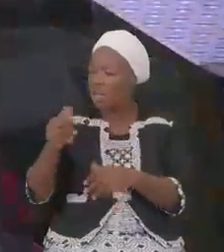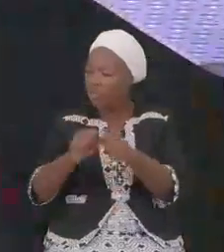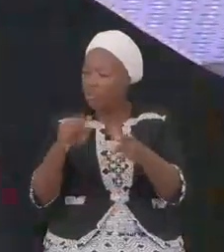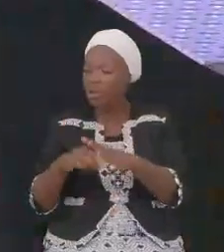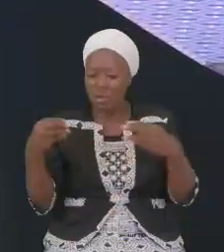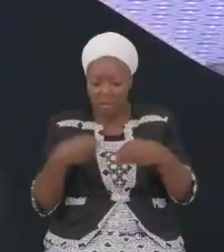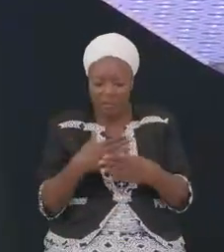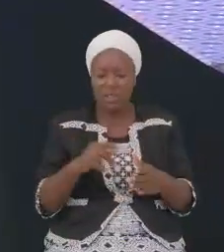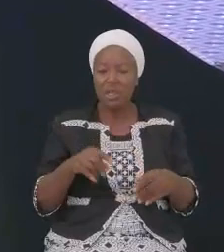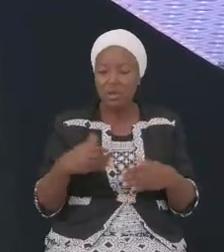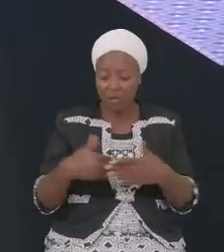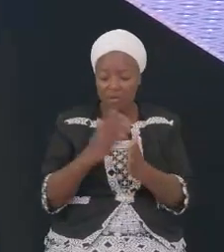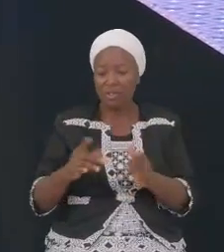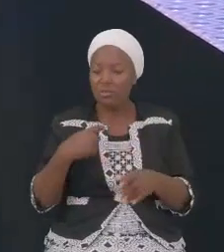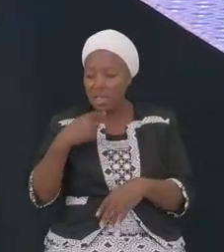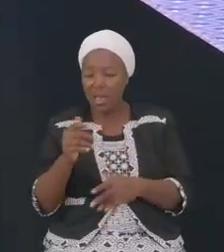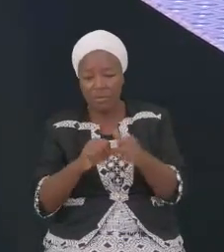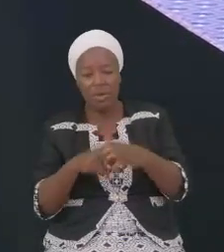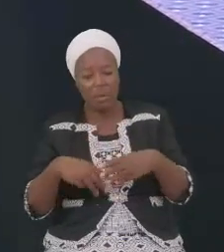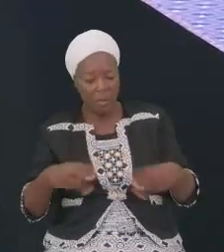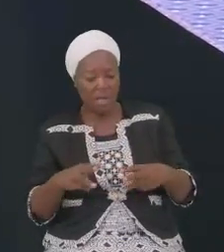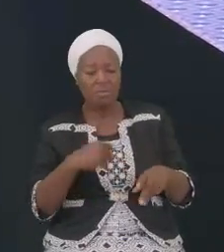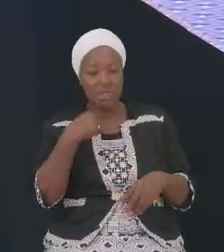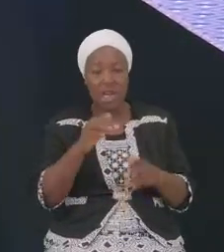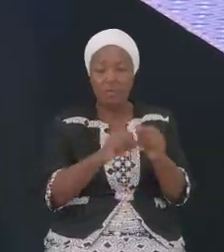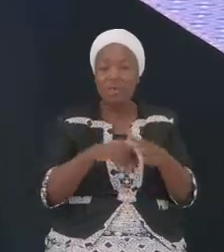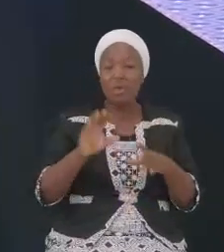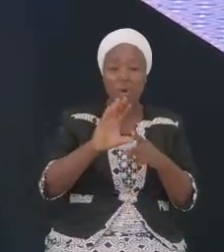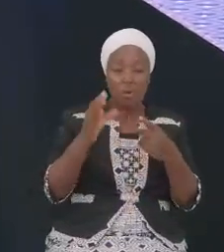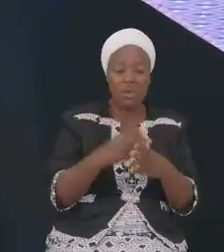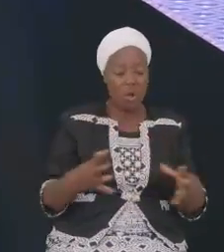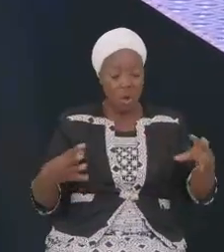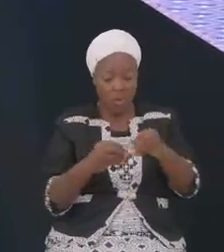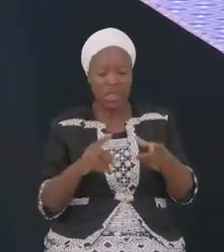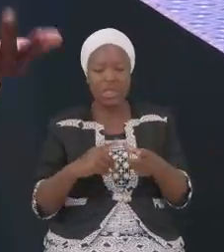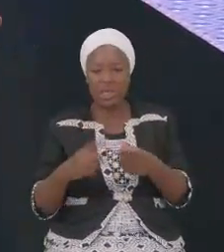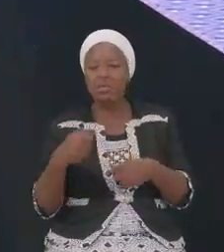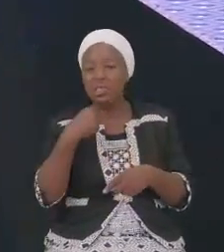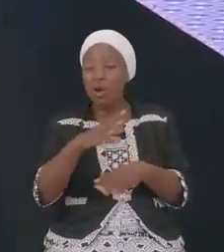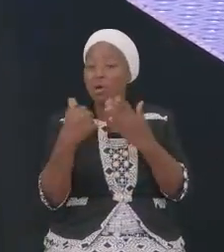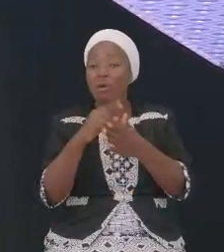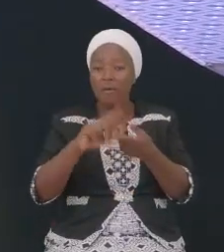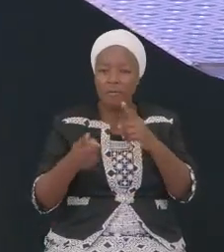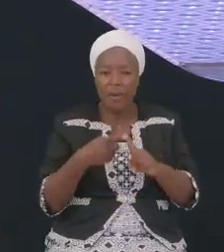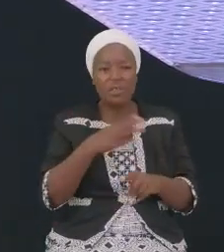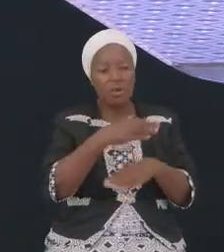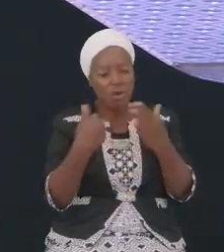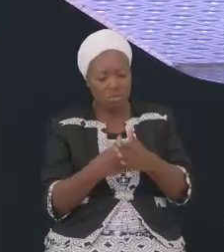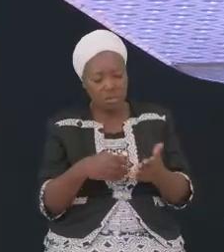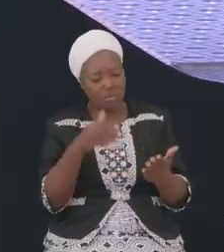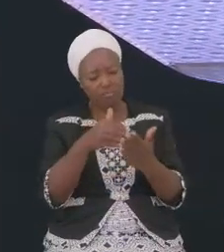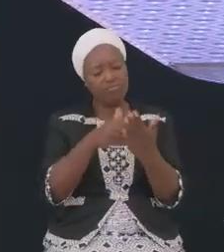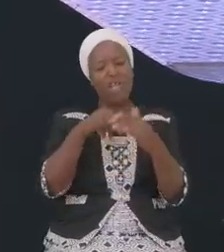office, everybody in the farm, everybody in the community, everybody among your acquaintances, anybody, all the contacts on your